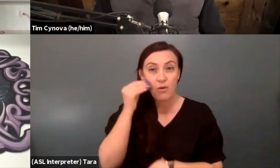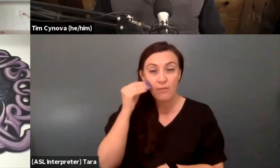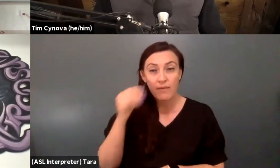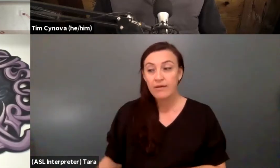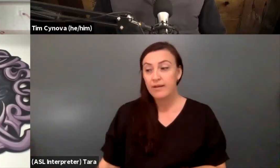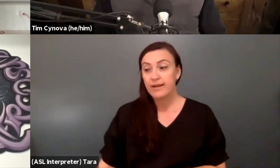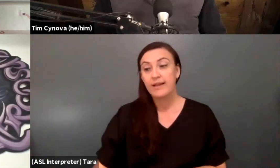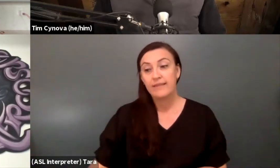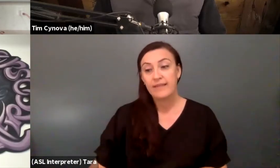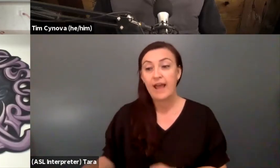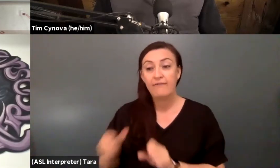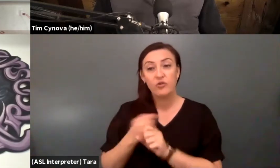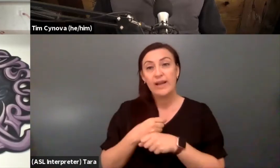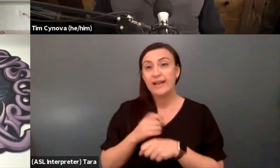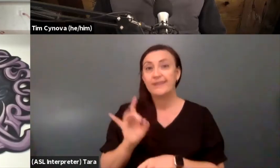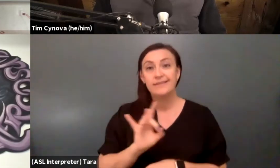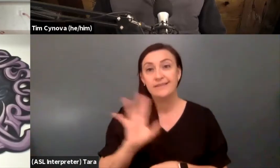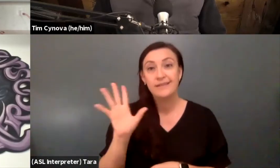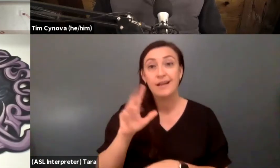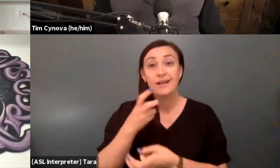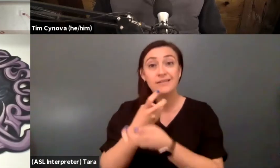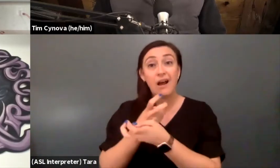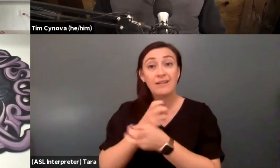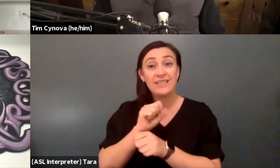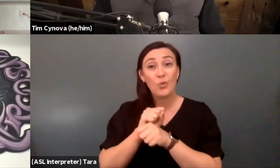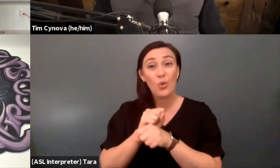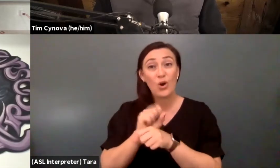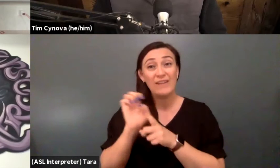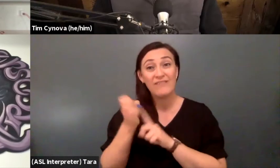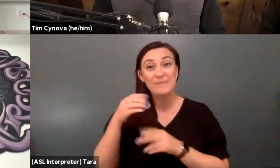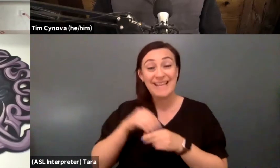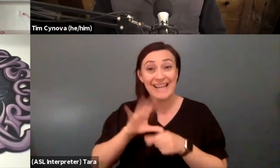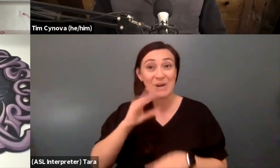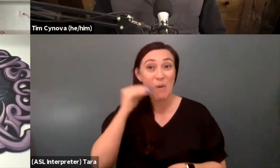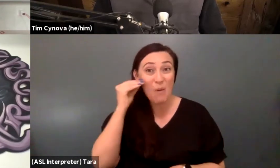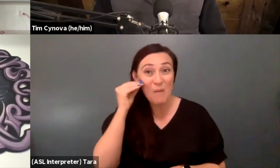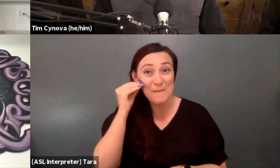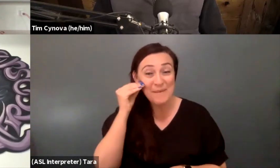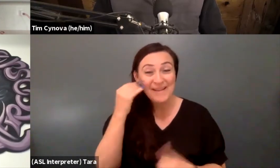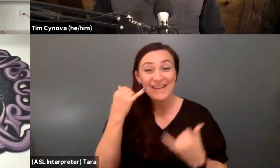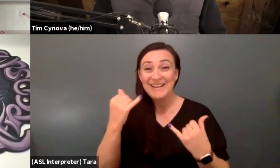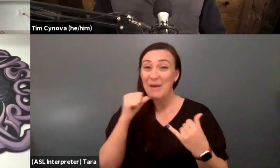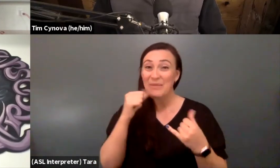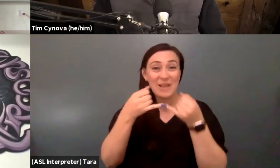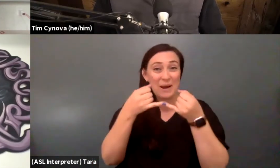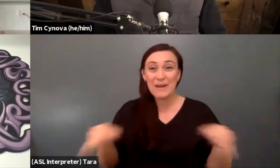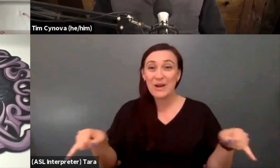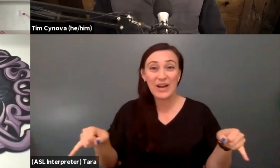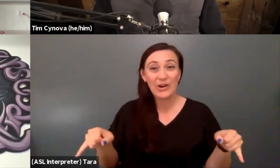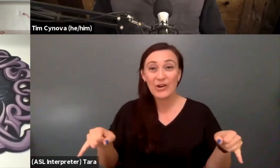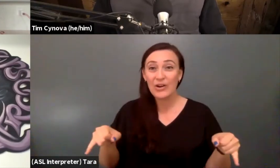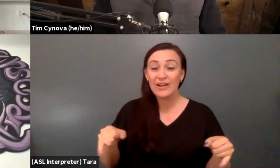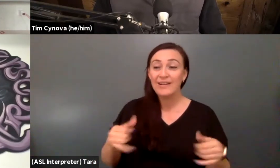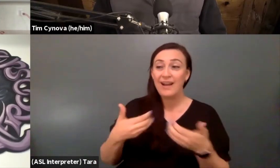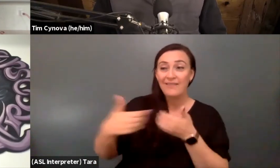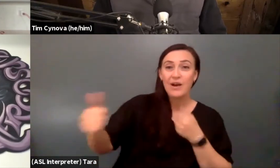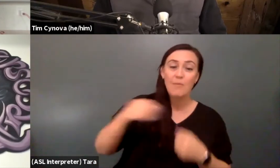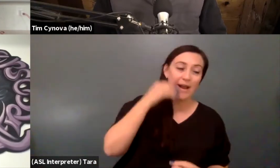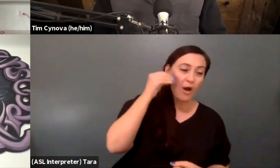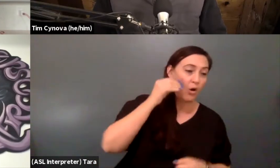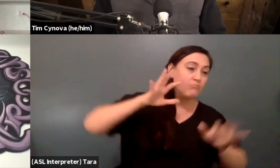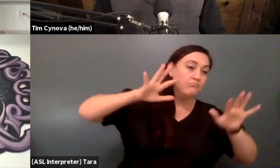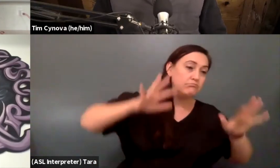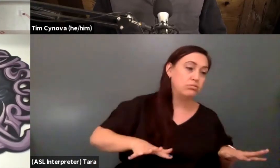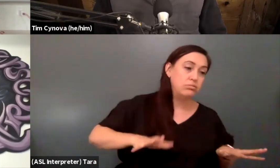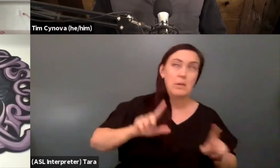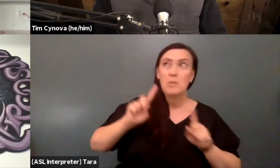toxic workplaces in people's homes now. There's no longer that barrier between this is my home and now I'm going to work. So yeah,